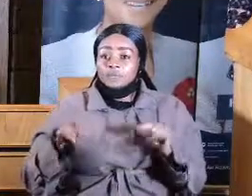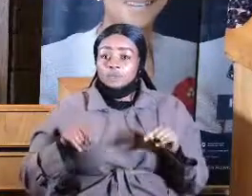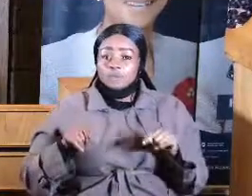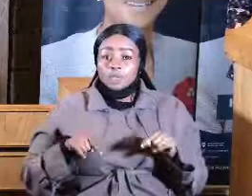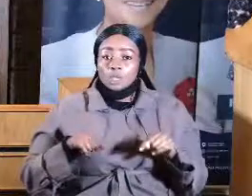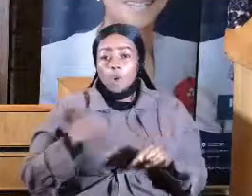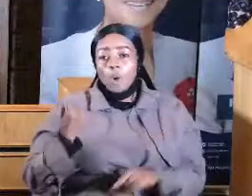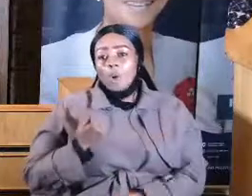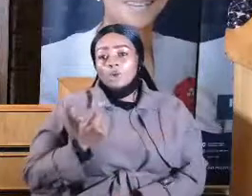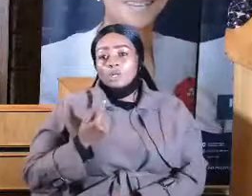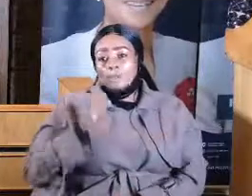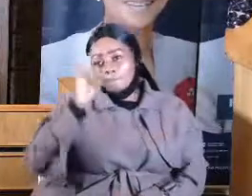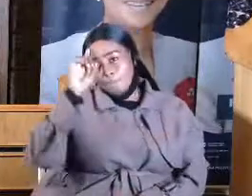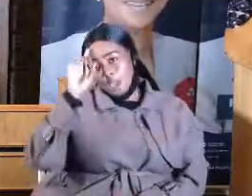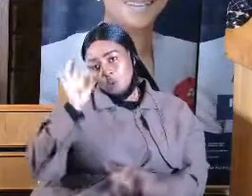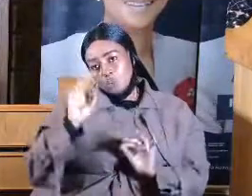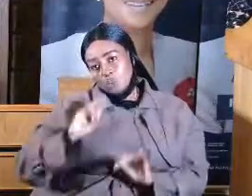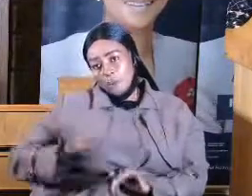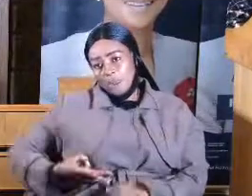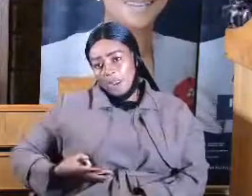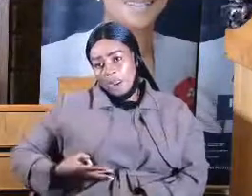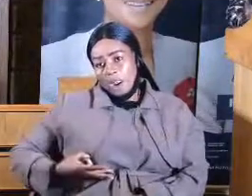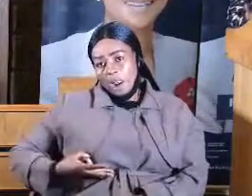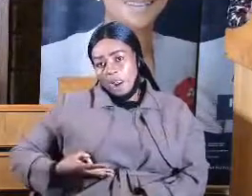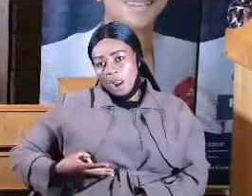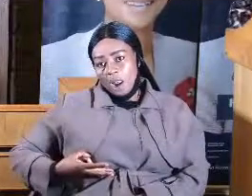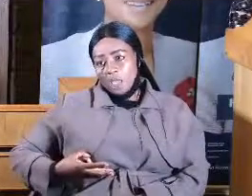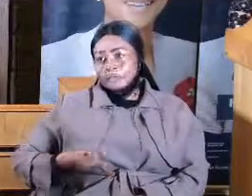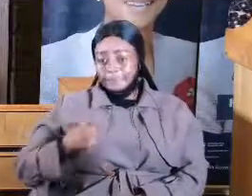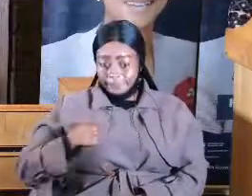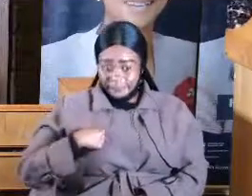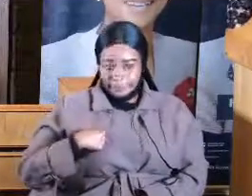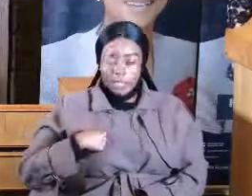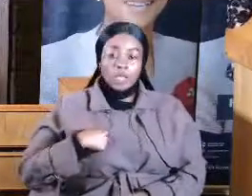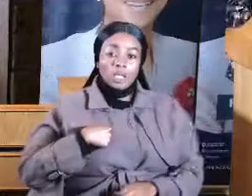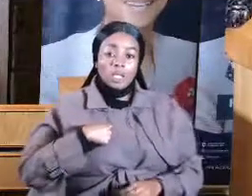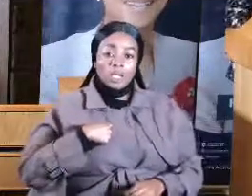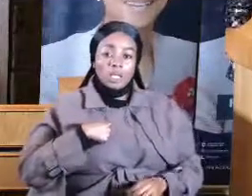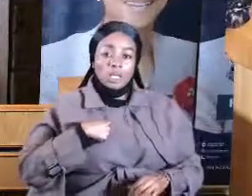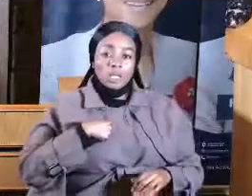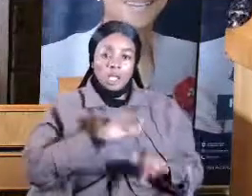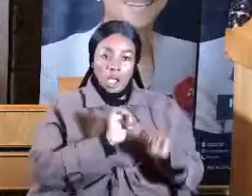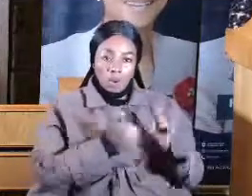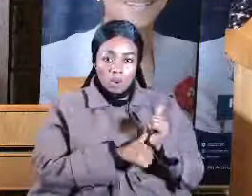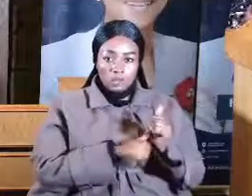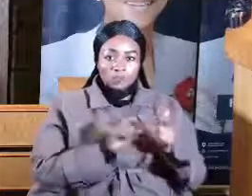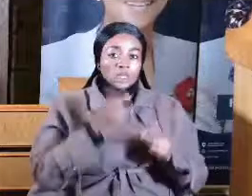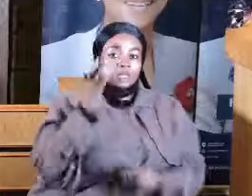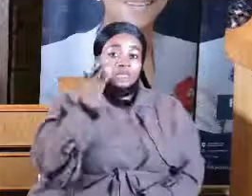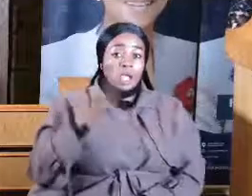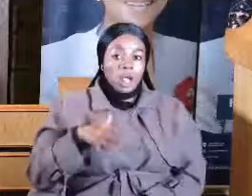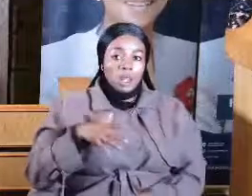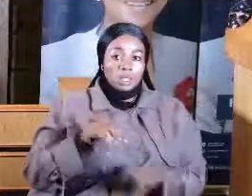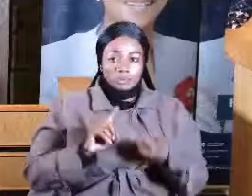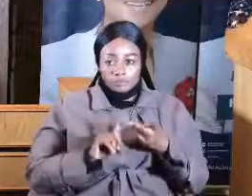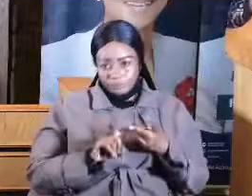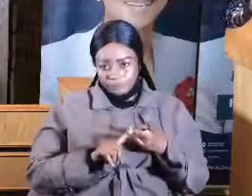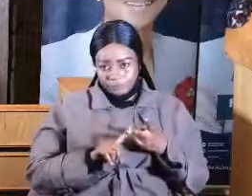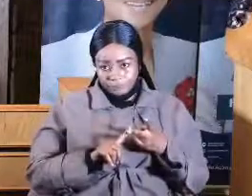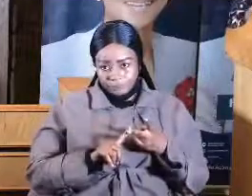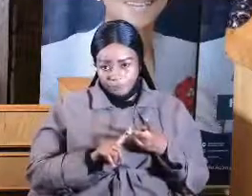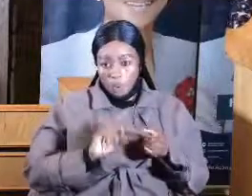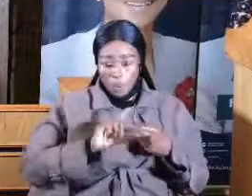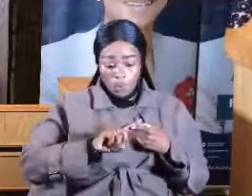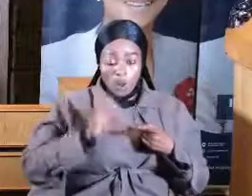are only about three black women that are advocates that I can brief as an attorney. One of them is a colored lady, and it's one of my friends. And she's the